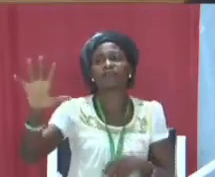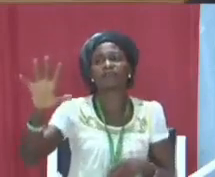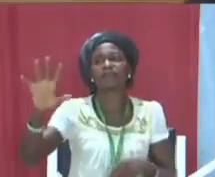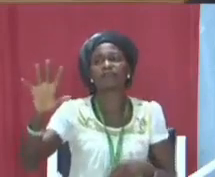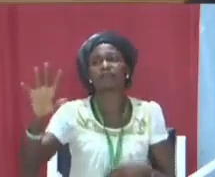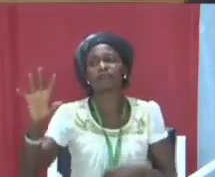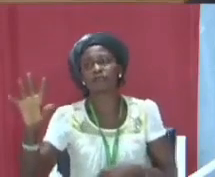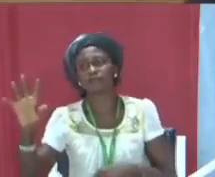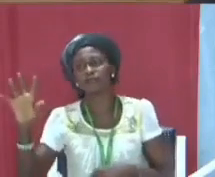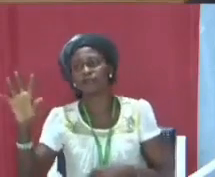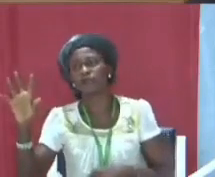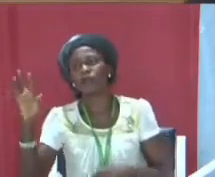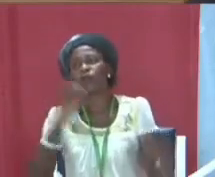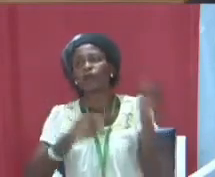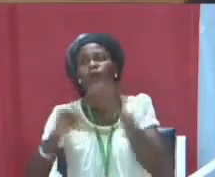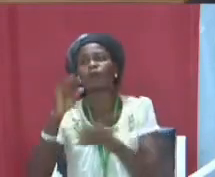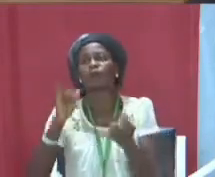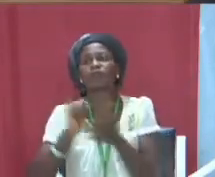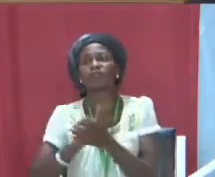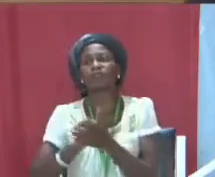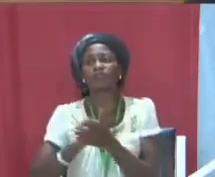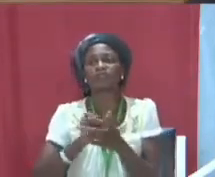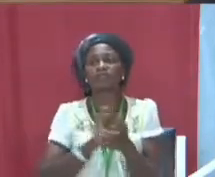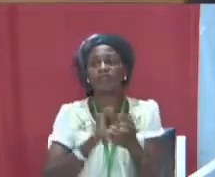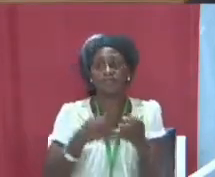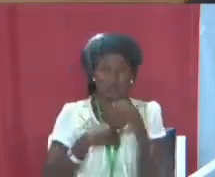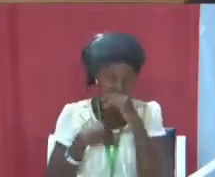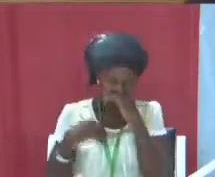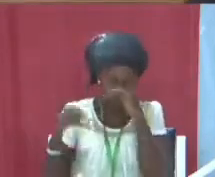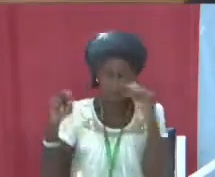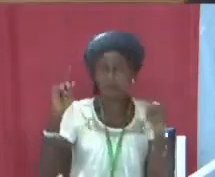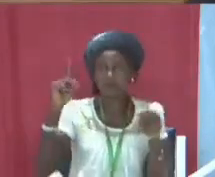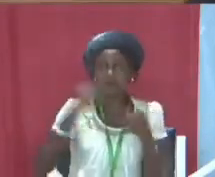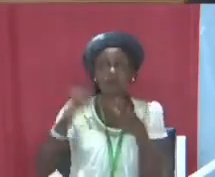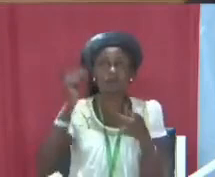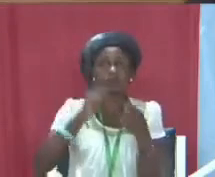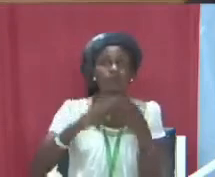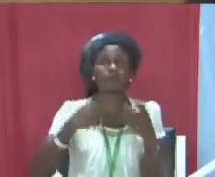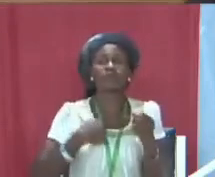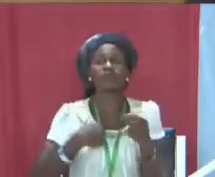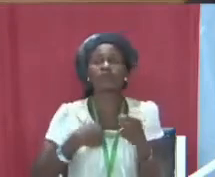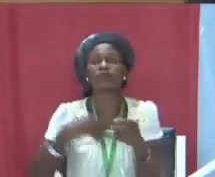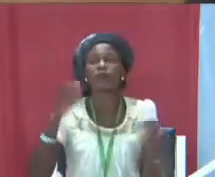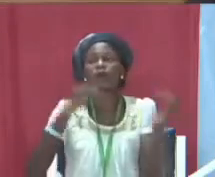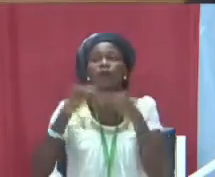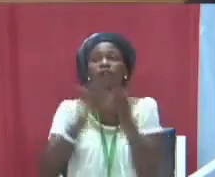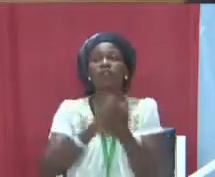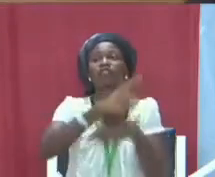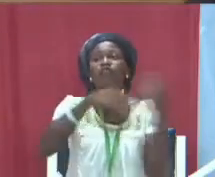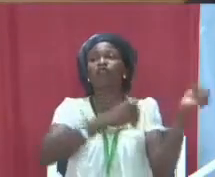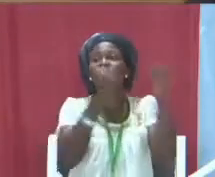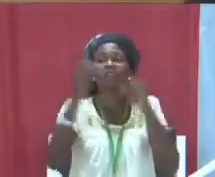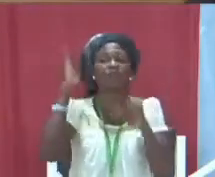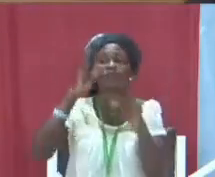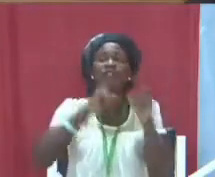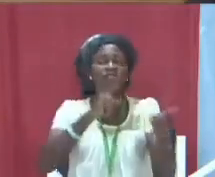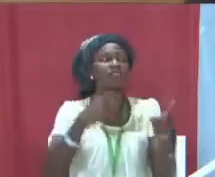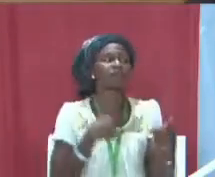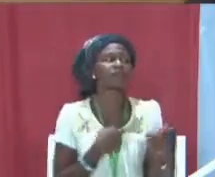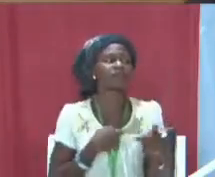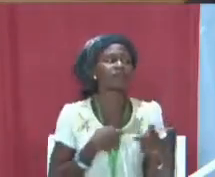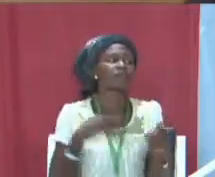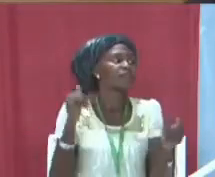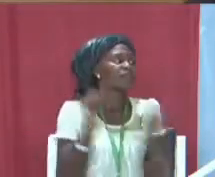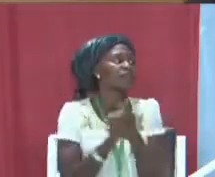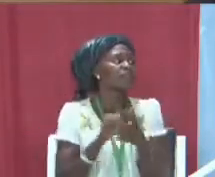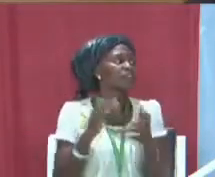Job 31:35. He said, oh, that I had one to listen to me. Here is my mark. Oh, that the Almighty will answer me. That